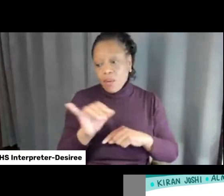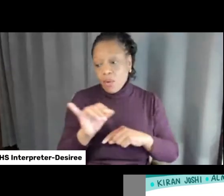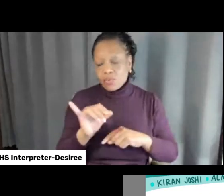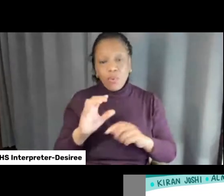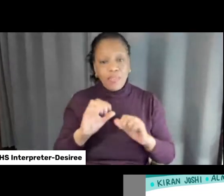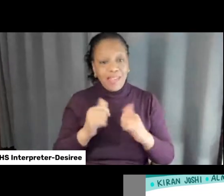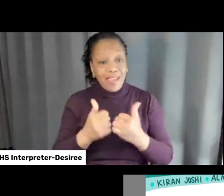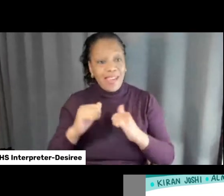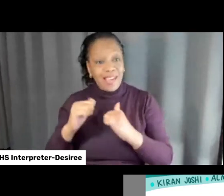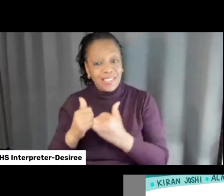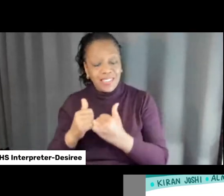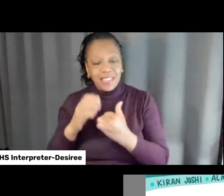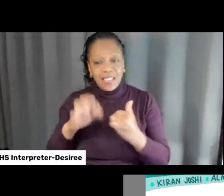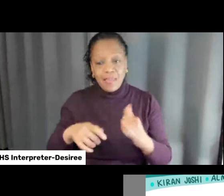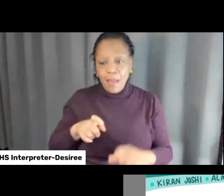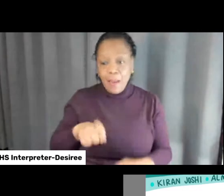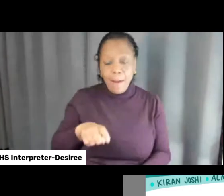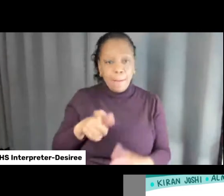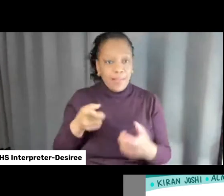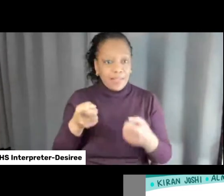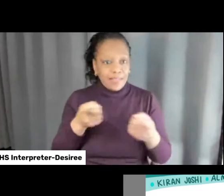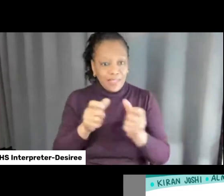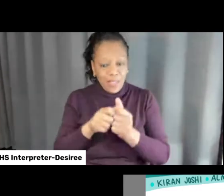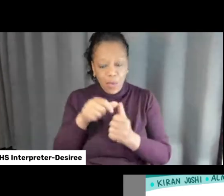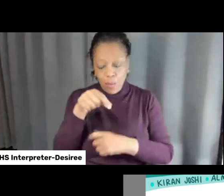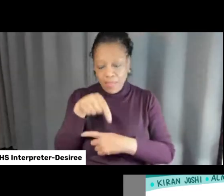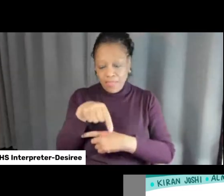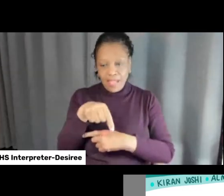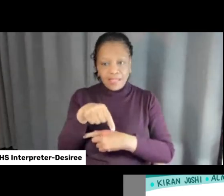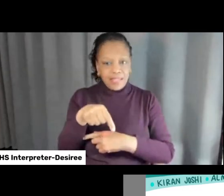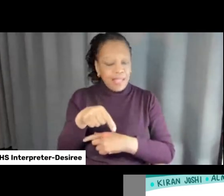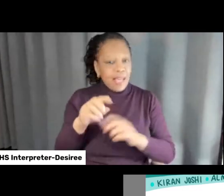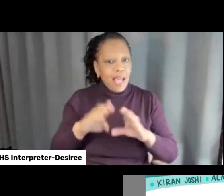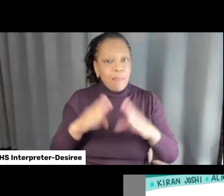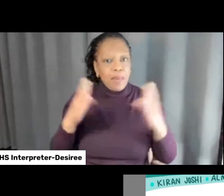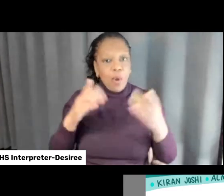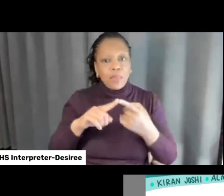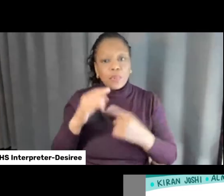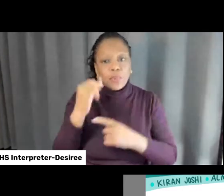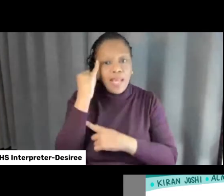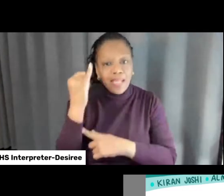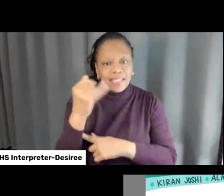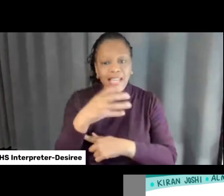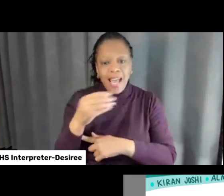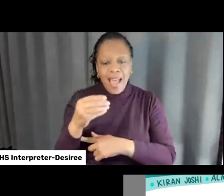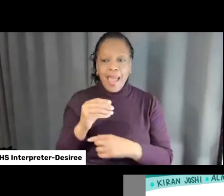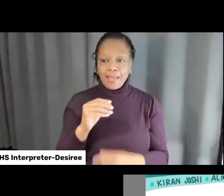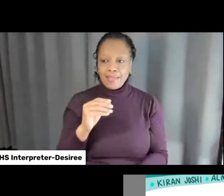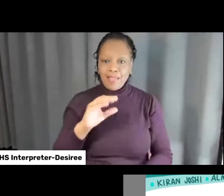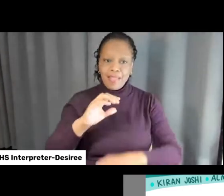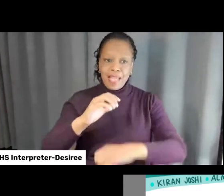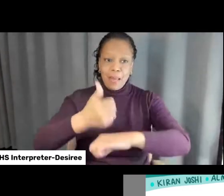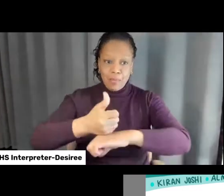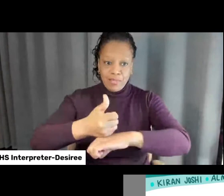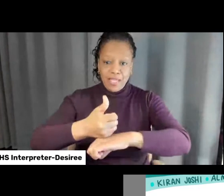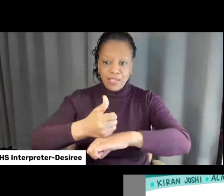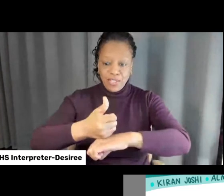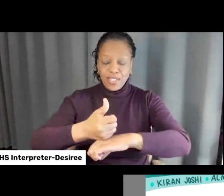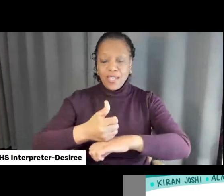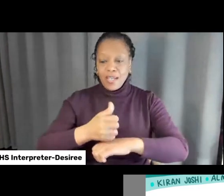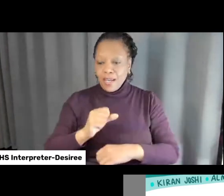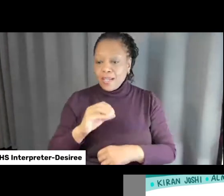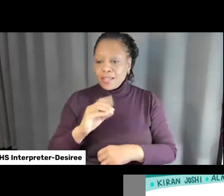to, deal with this and have to be open to the idea and the implementation. So I truly